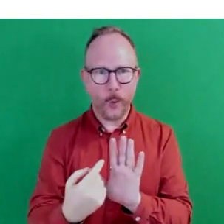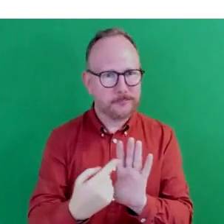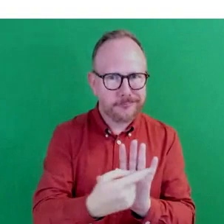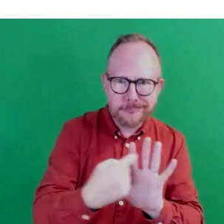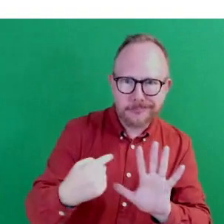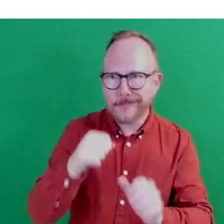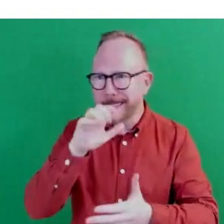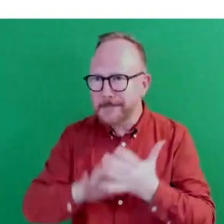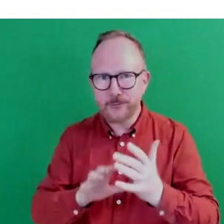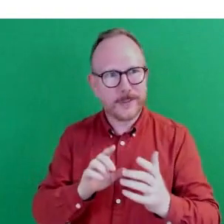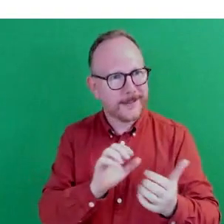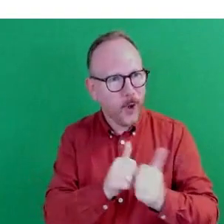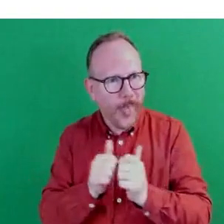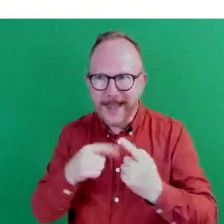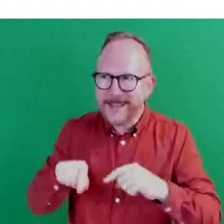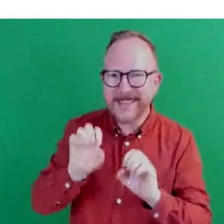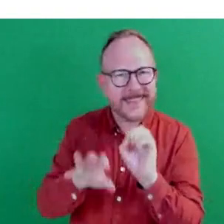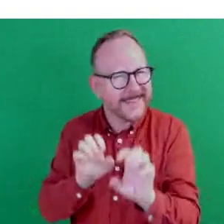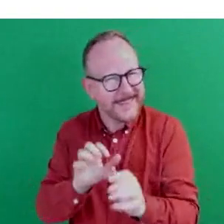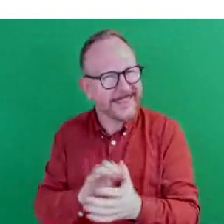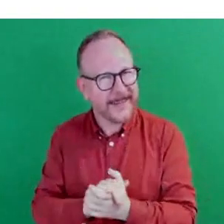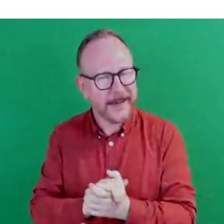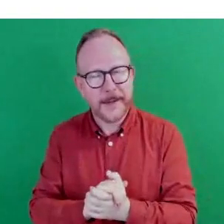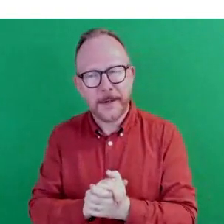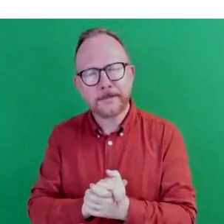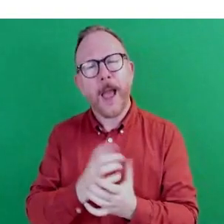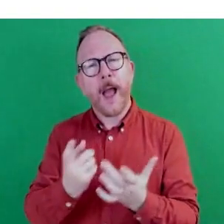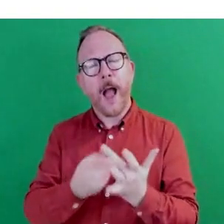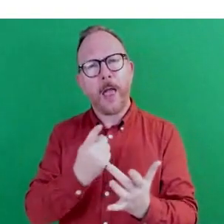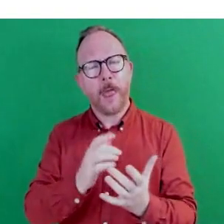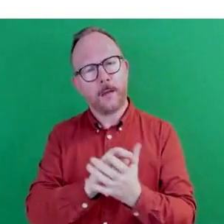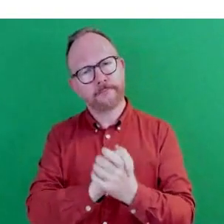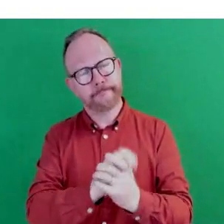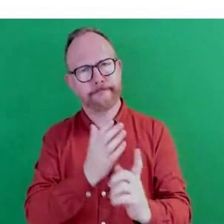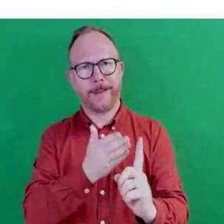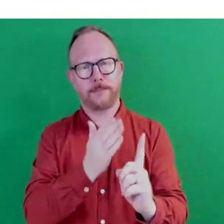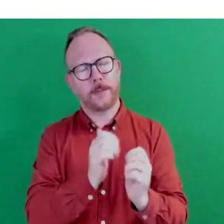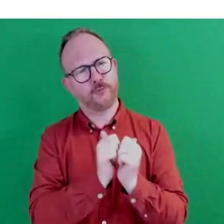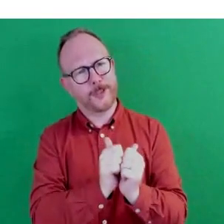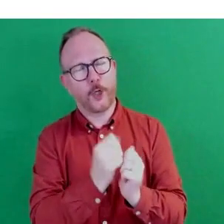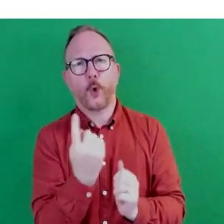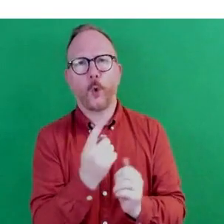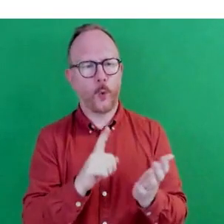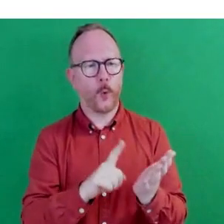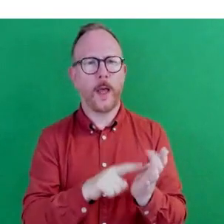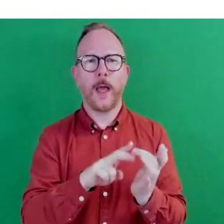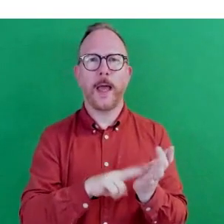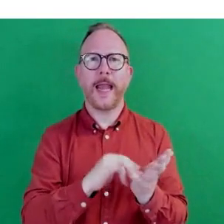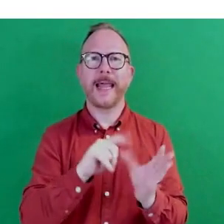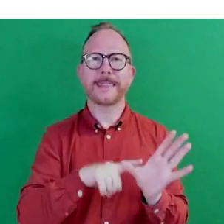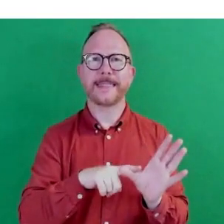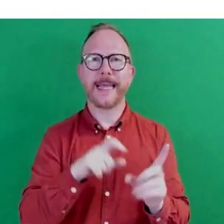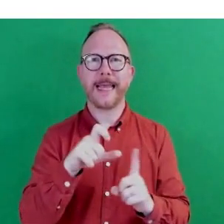The other particular acknowledgement I wanted to make is to Lindsay Dawn. So Lindsay is our Senior Assistant